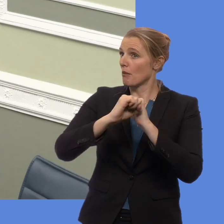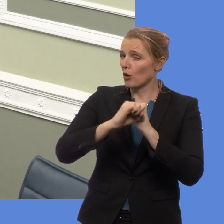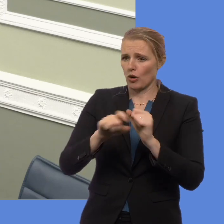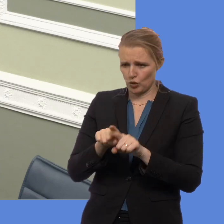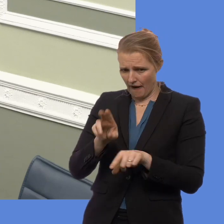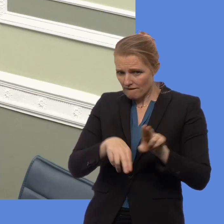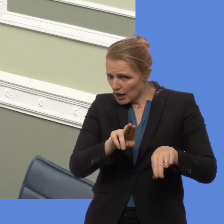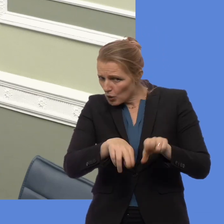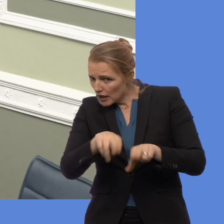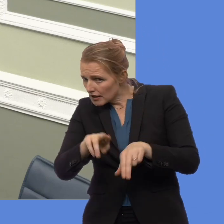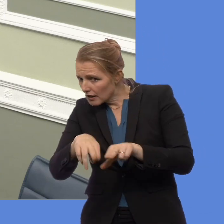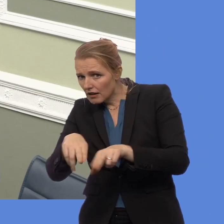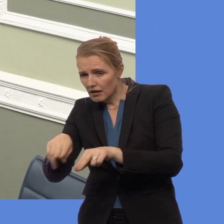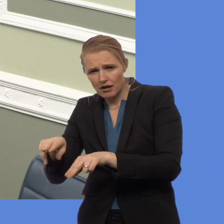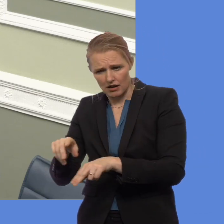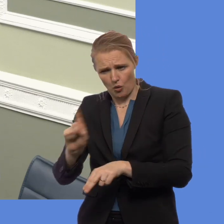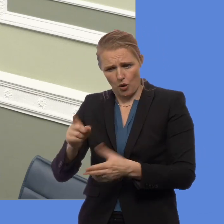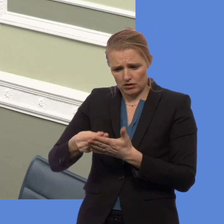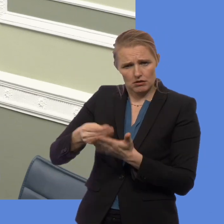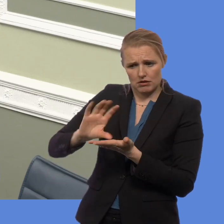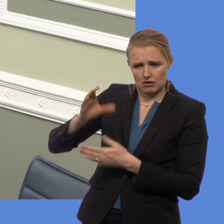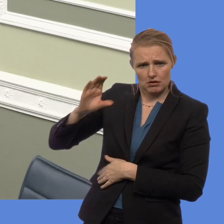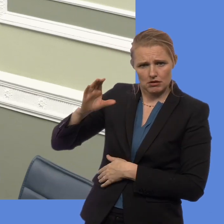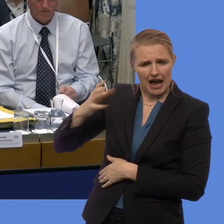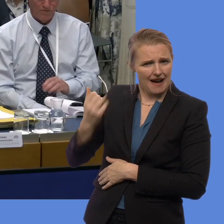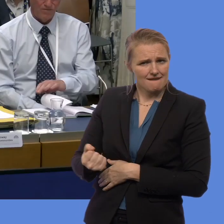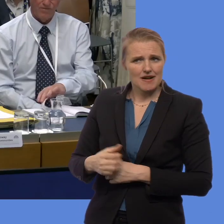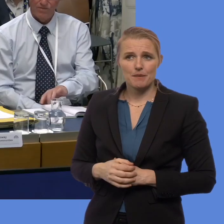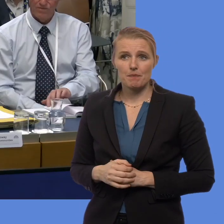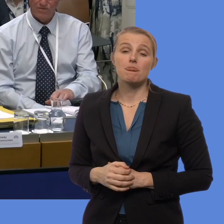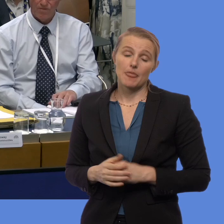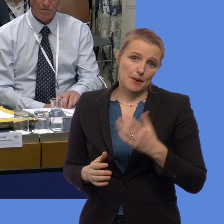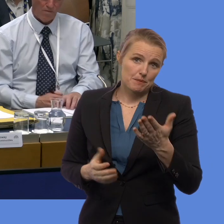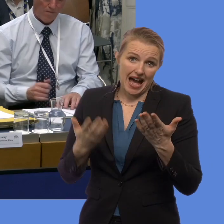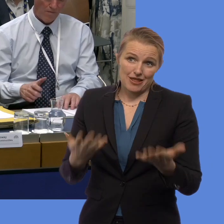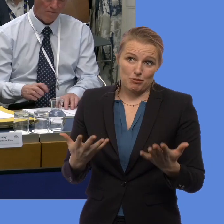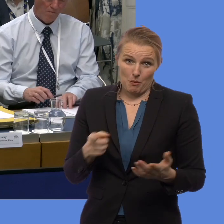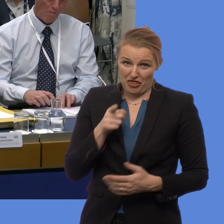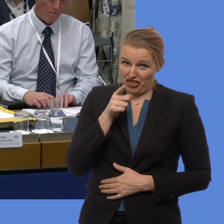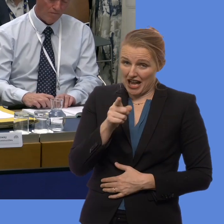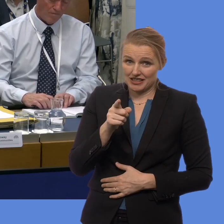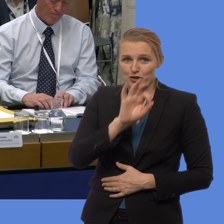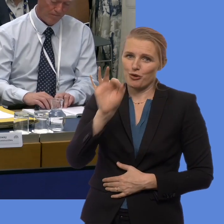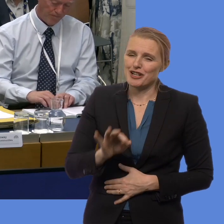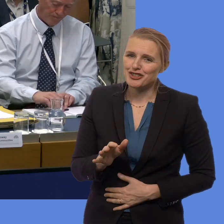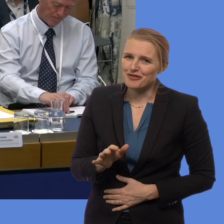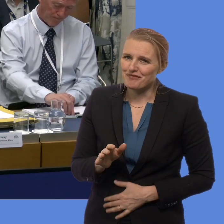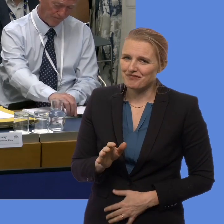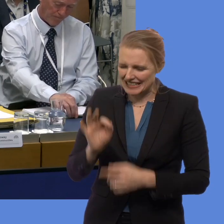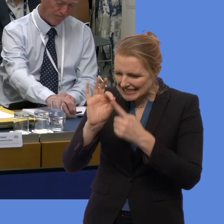evaluating what has been done by other public bodies? I think it's fair to say we're working through the detail of that. Currently, the team, which